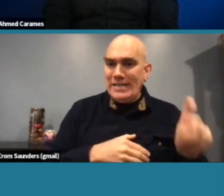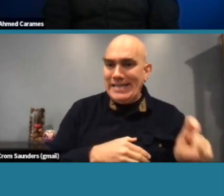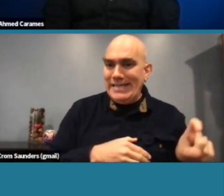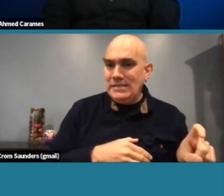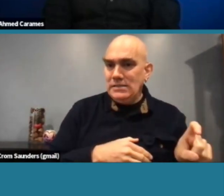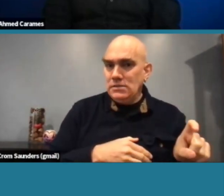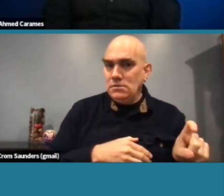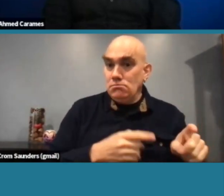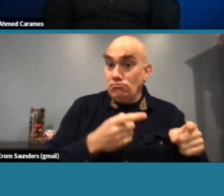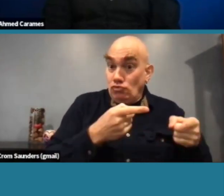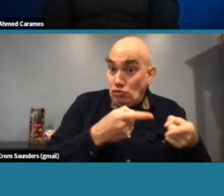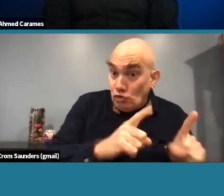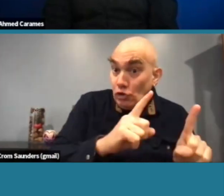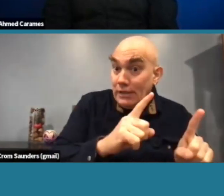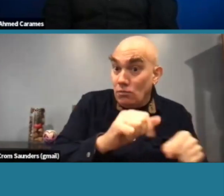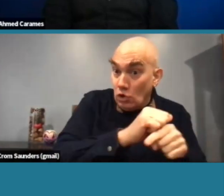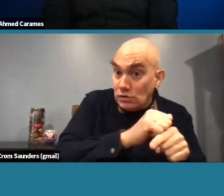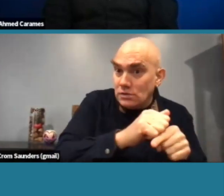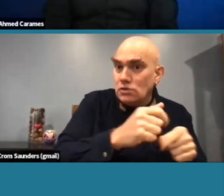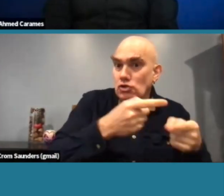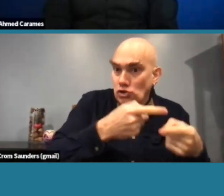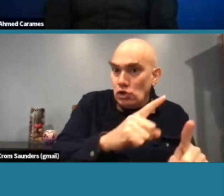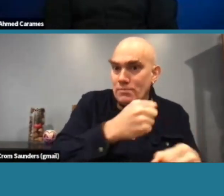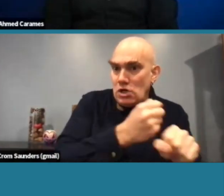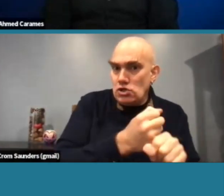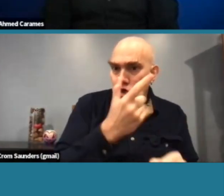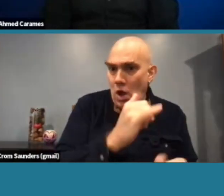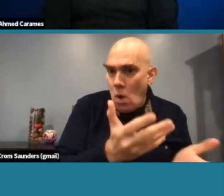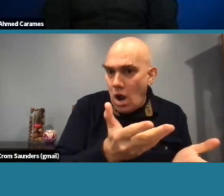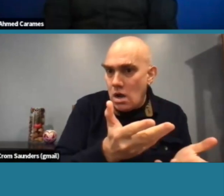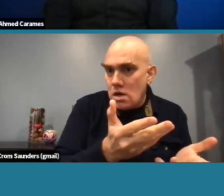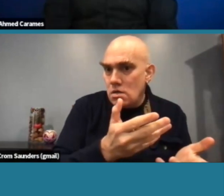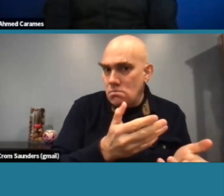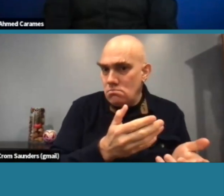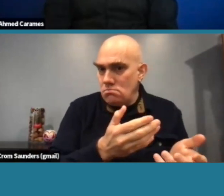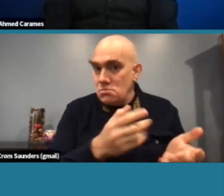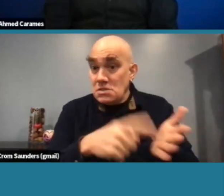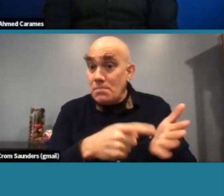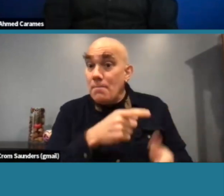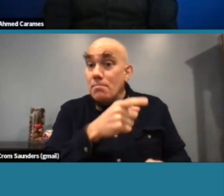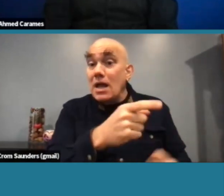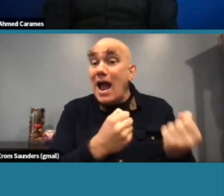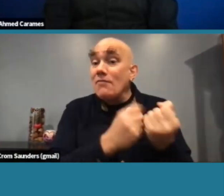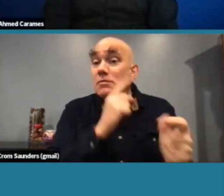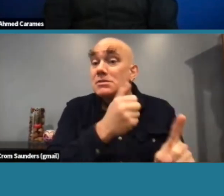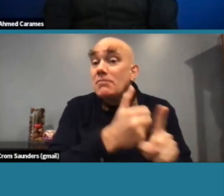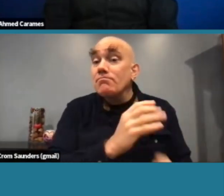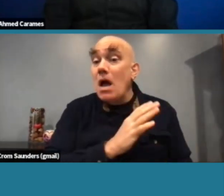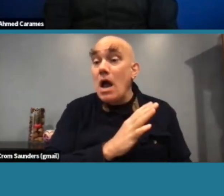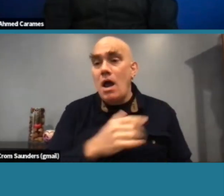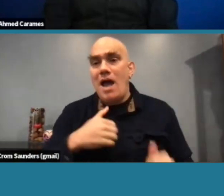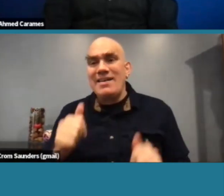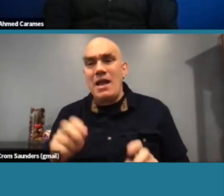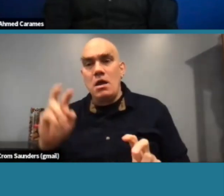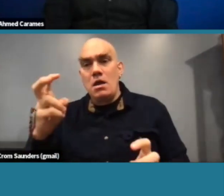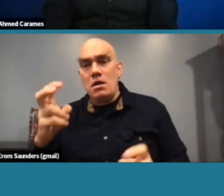So again, there's advocacy from the dazzle for the actors during rehearsal, and that can look like all